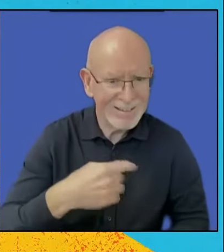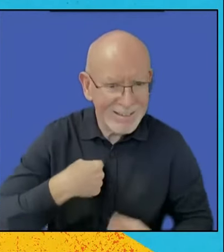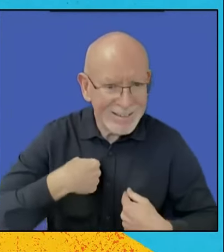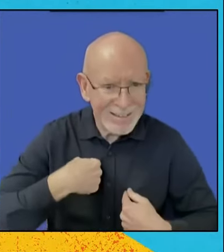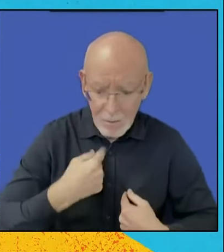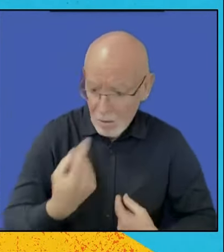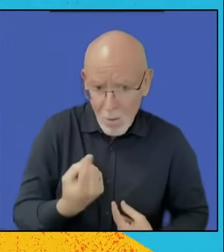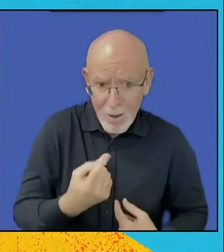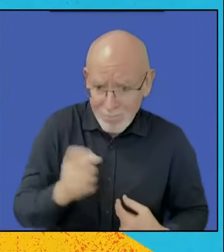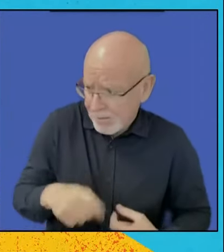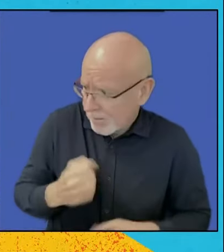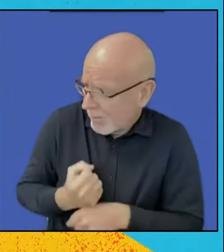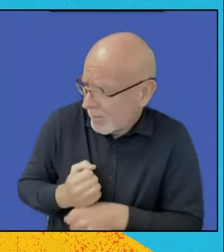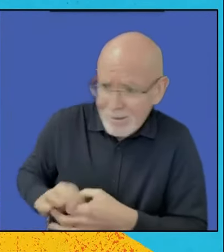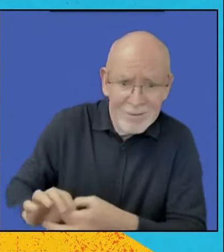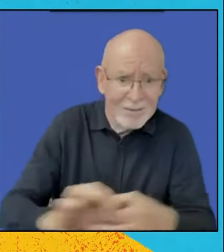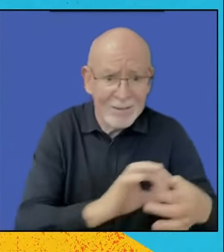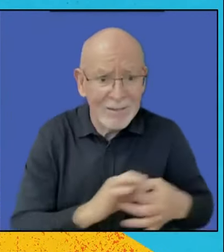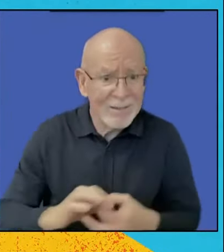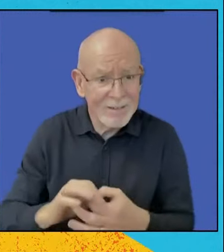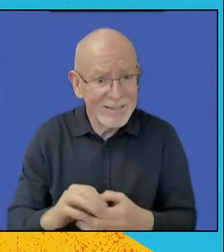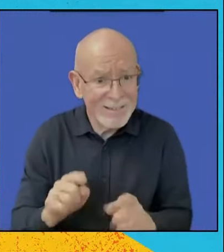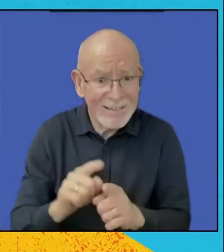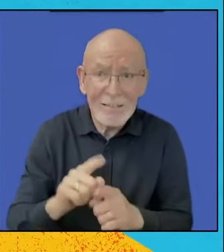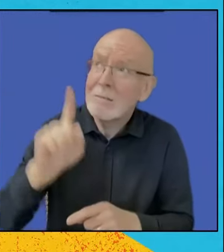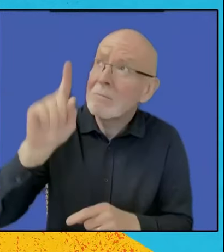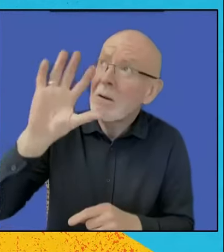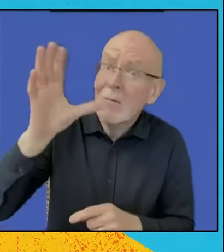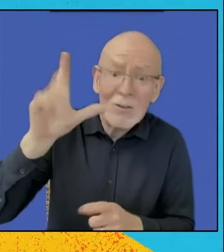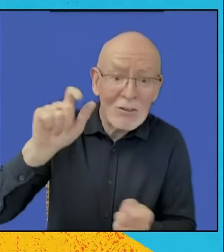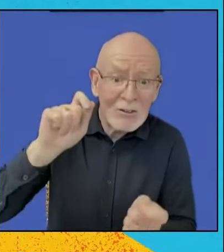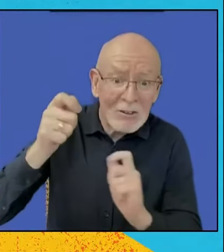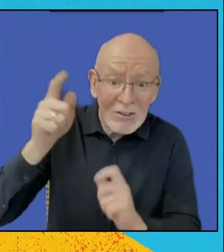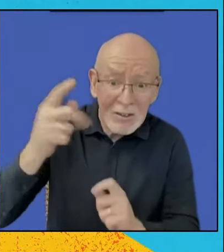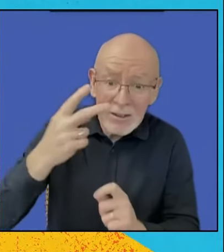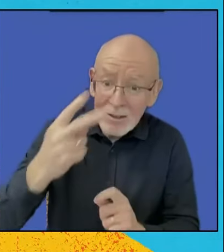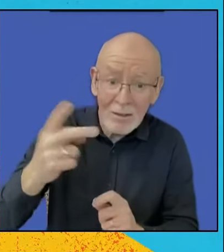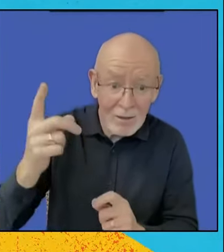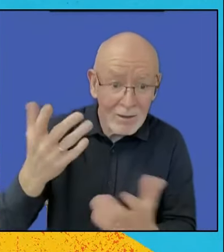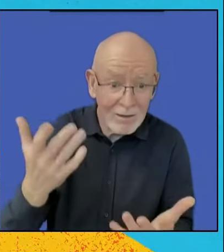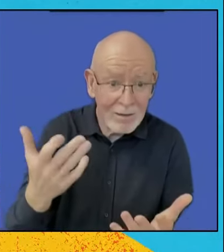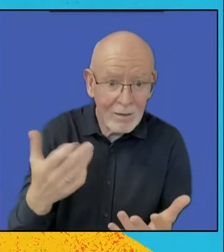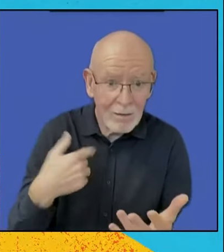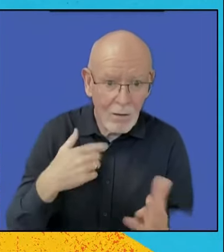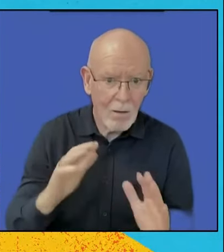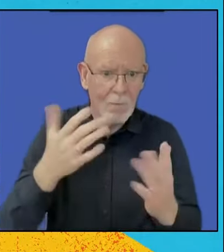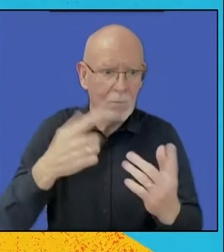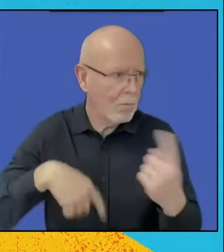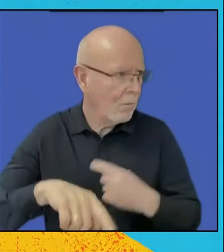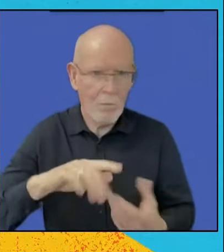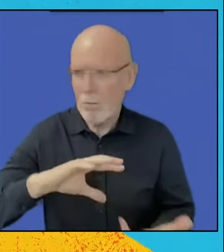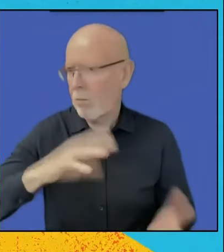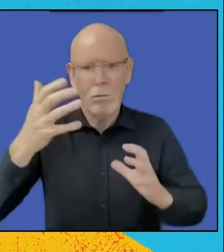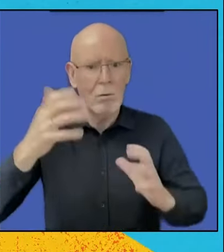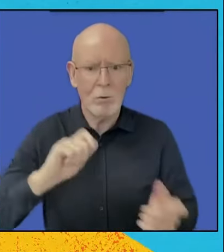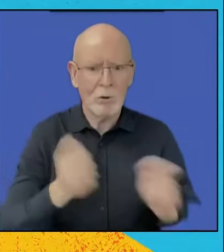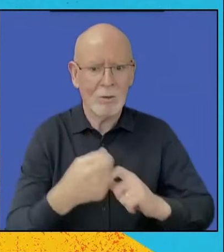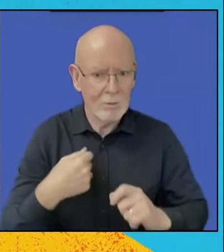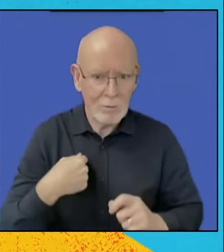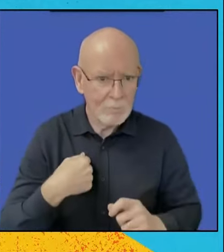we should make no apology in taking over the spaces which will influence our future. We can only achieve this